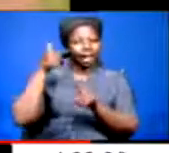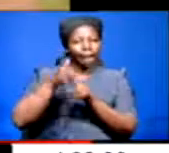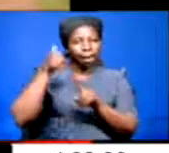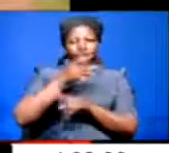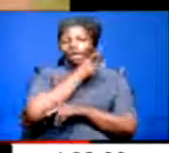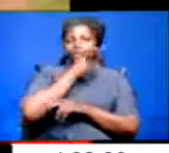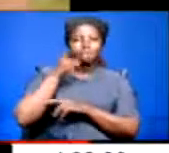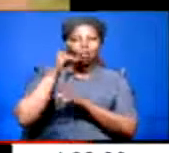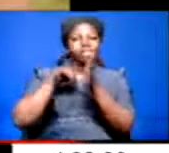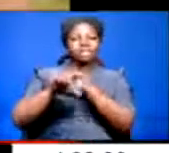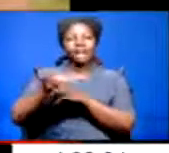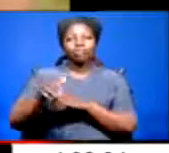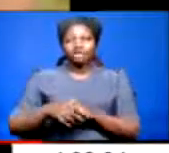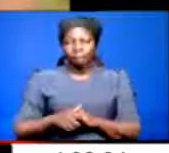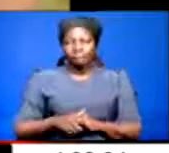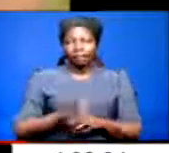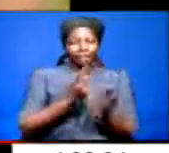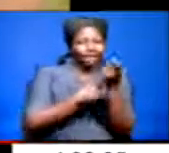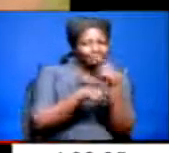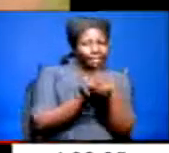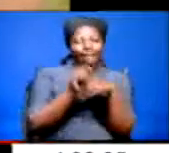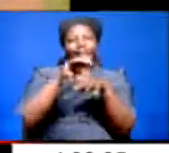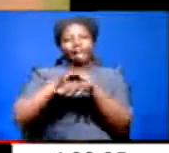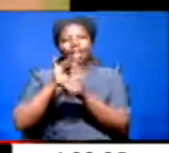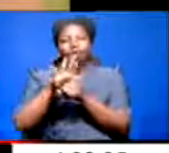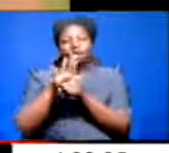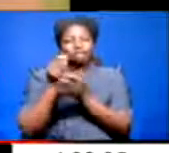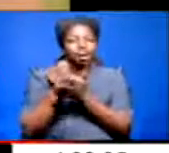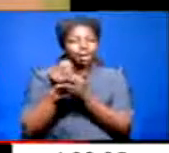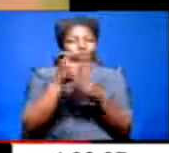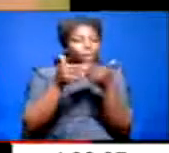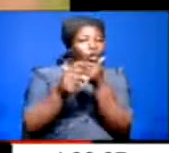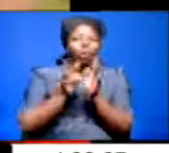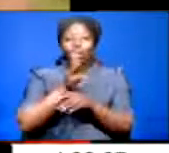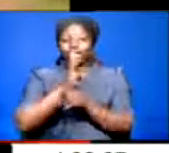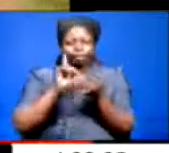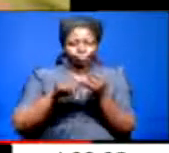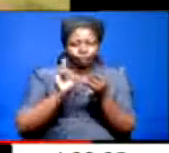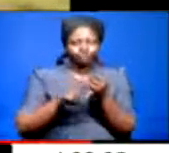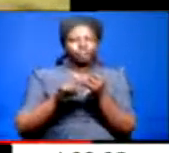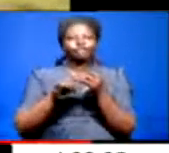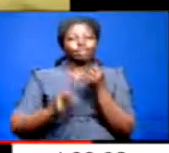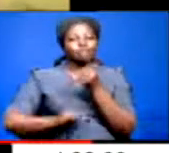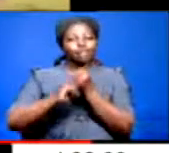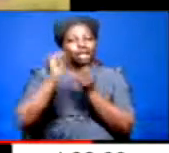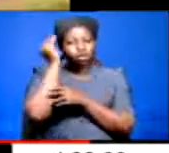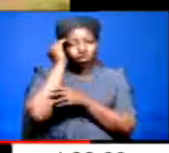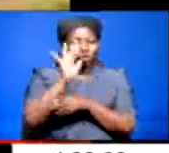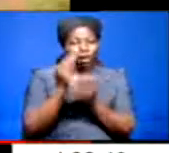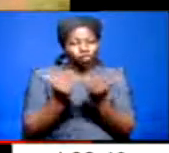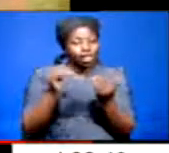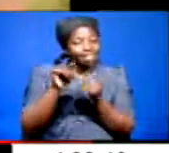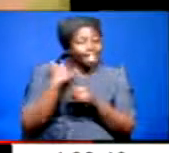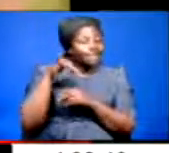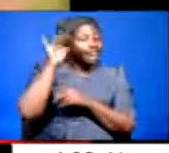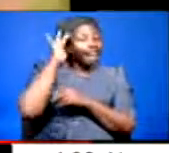Yawa tu, wanauza yawa, na wanapata pesa mingi ya kujenga maji, ya kusomesha watoto, na hiyo hatujaisikia kwa hii dunia. Tumefurahi